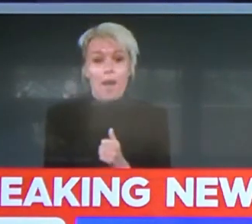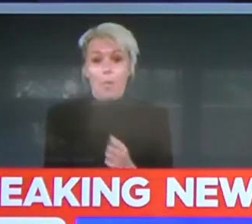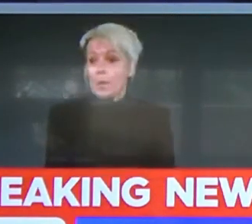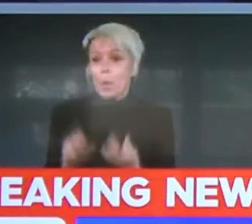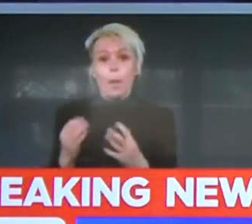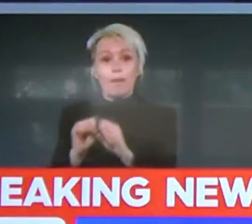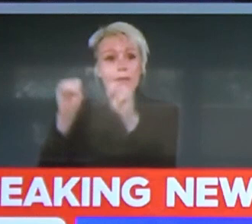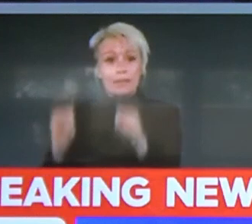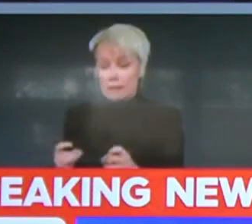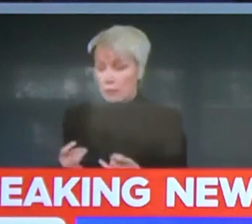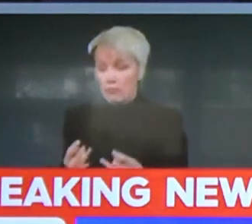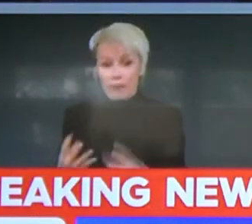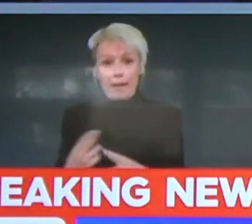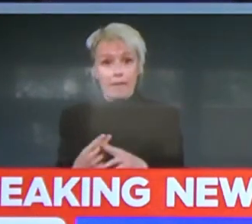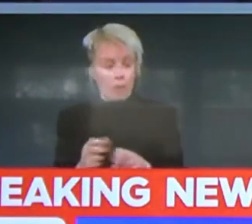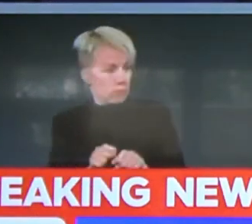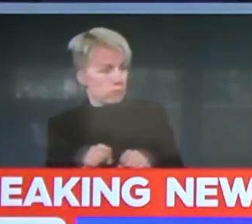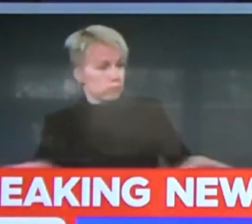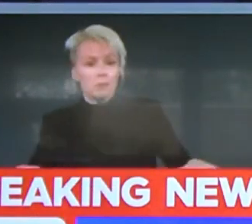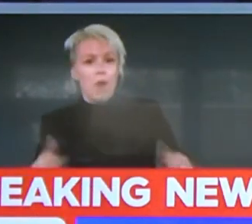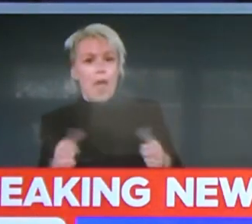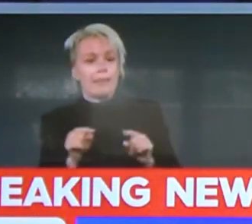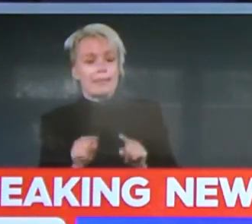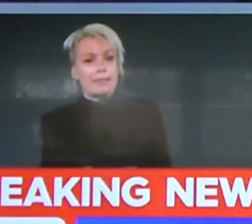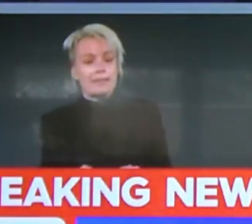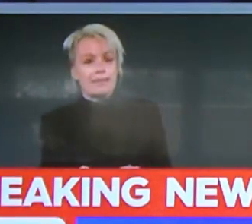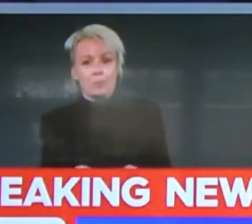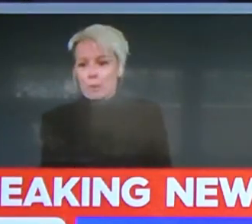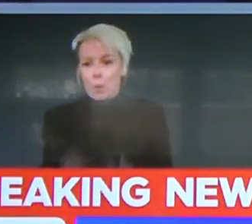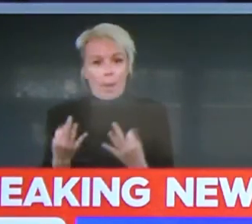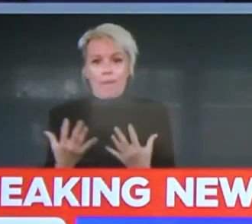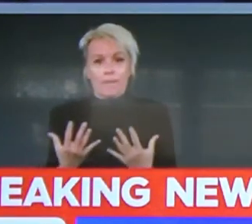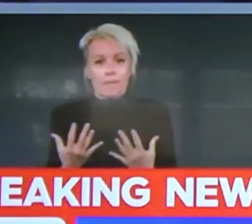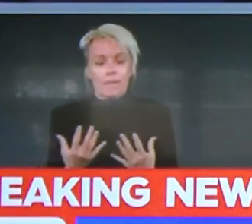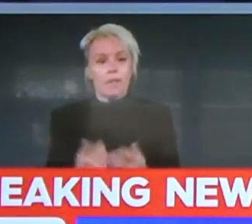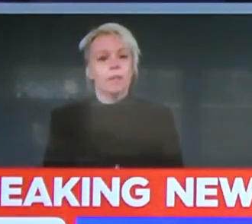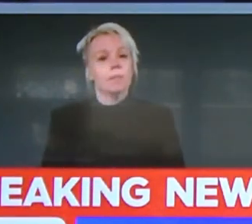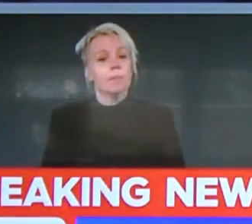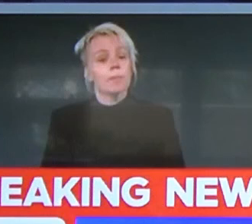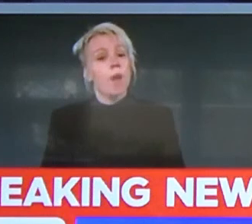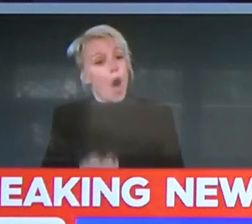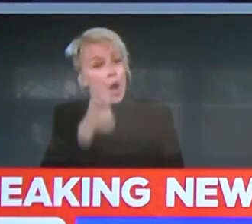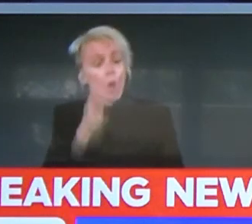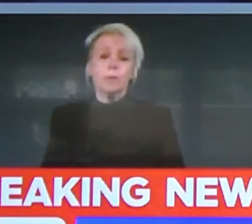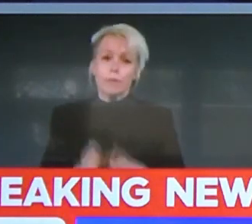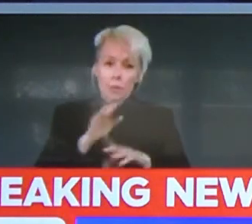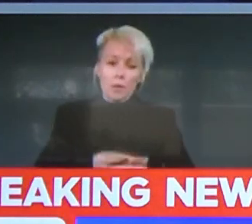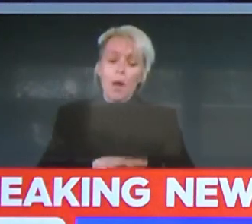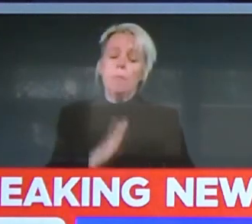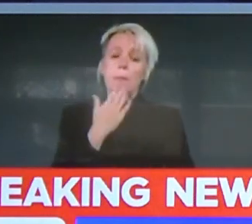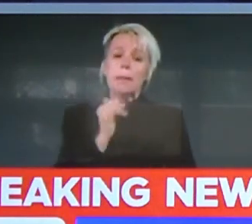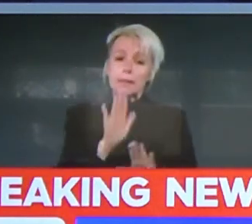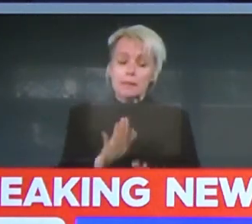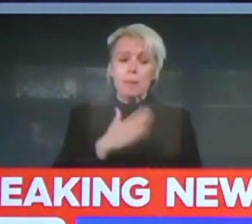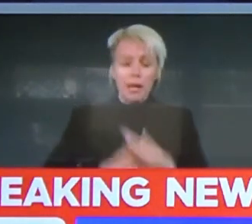the circumstances and events that we are now facing as a nation. And I would urge people, as difficult as it is, work with us.